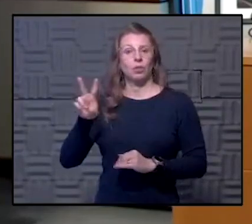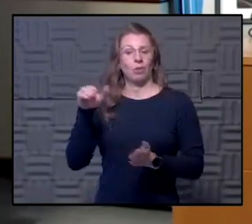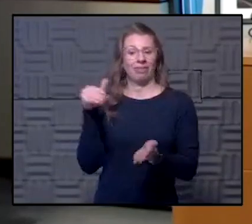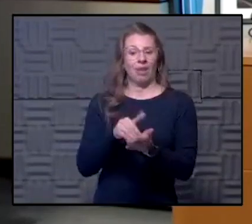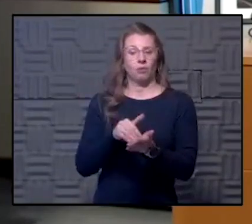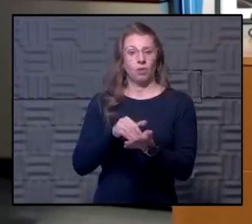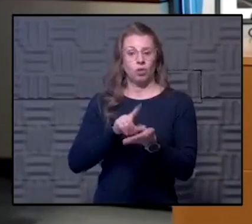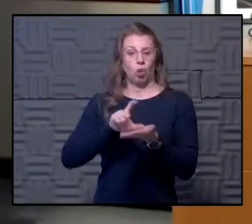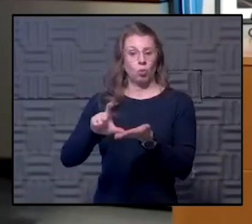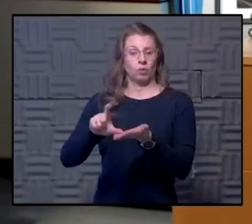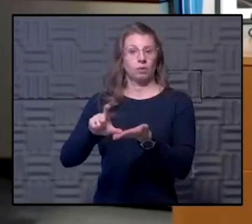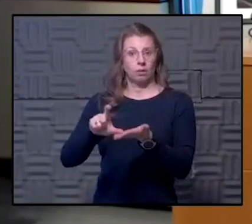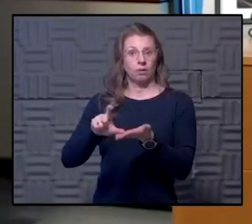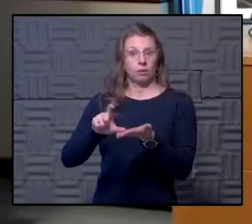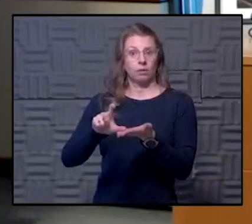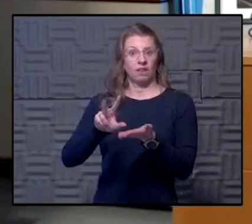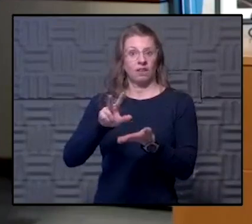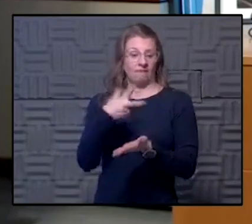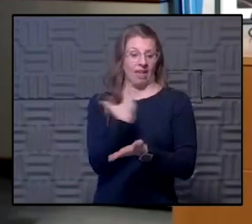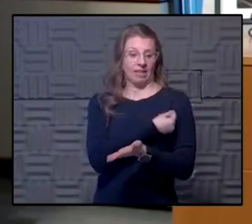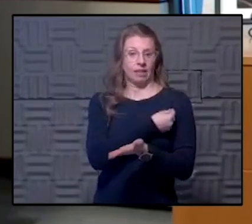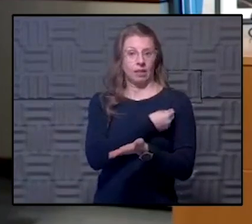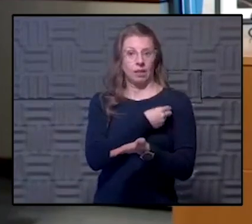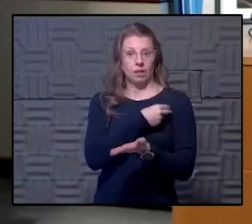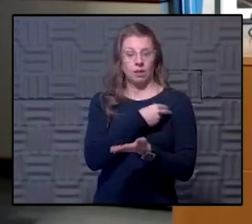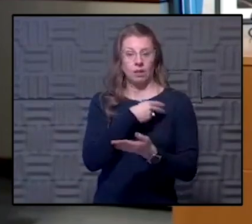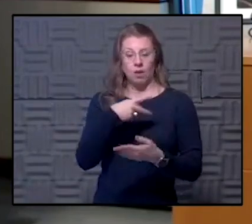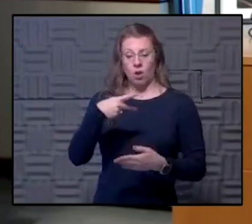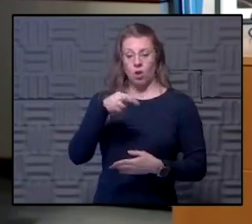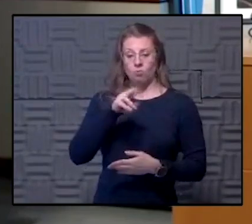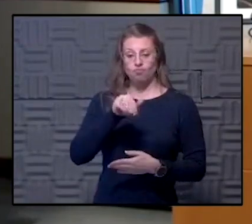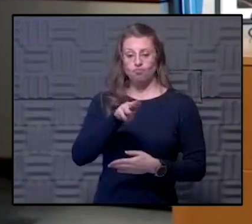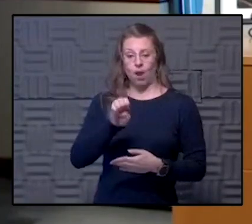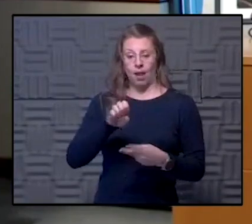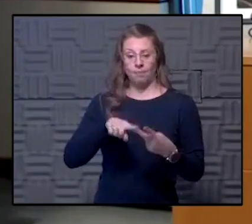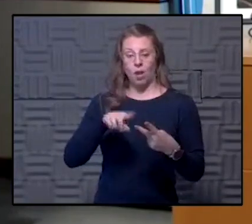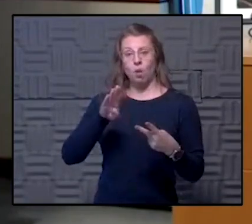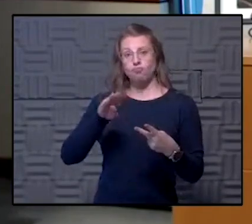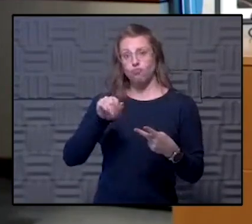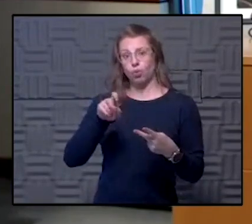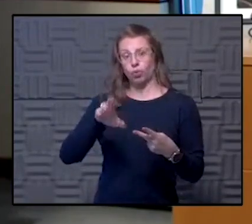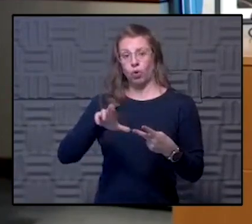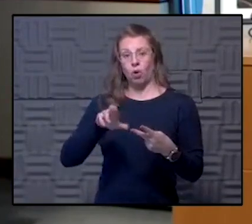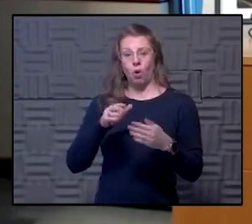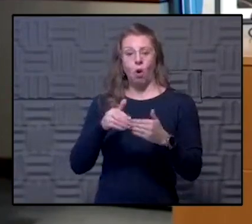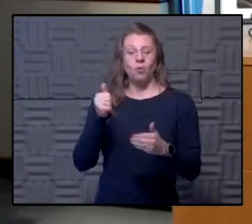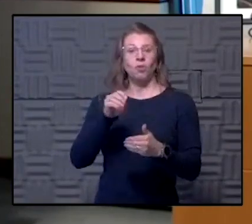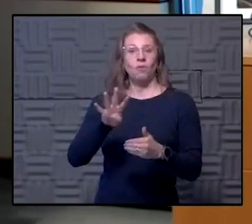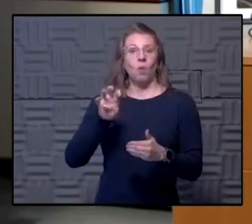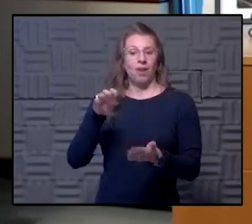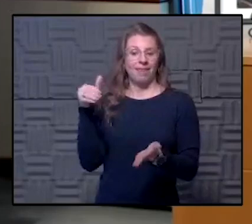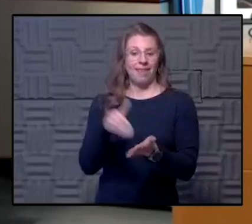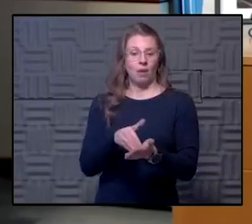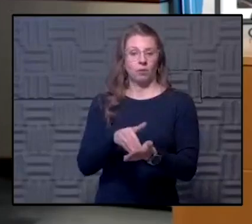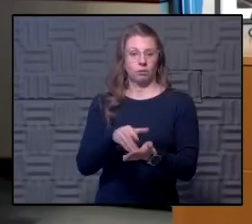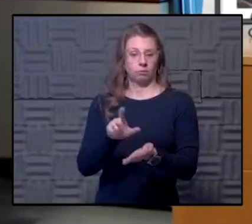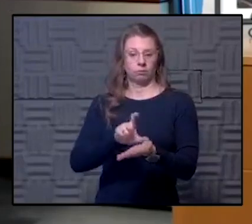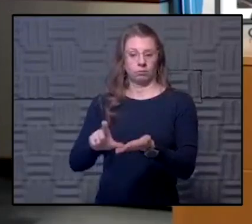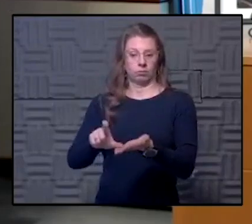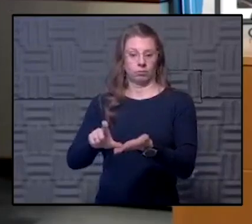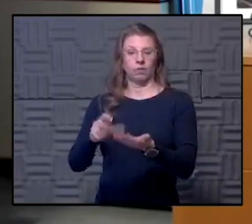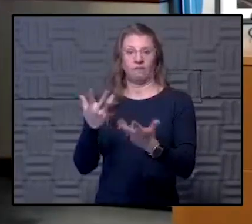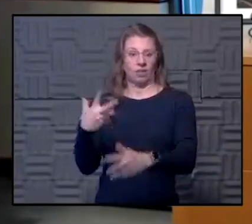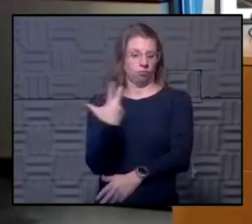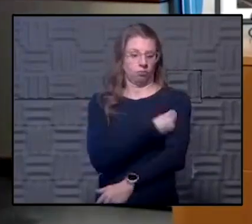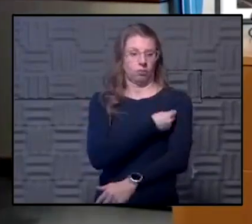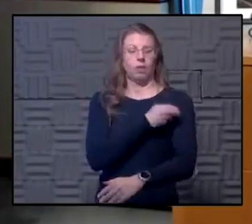572,000 doses of the vaccine, both the prime and the booster doses. Almost 400,000 of those have been injected into people. Let